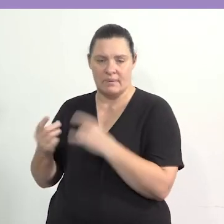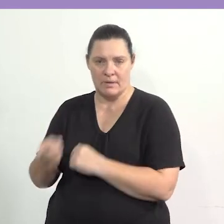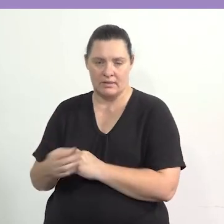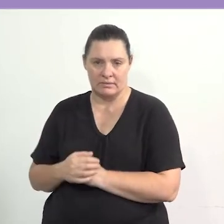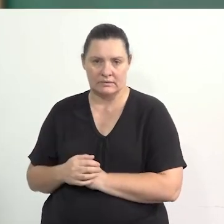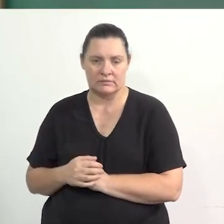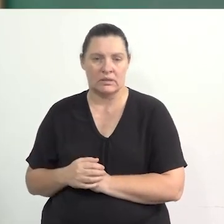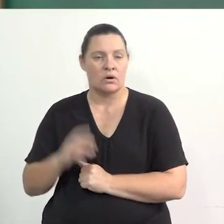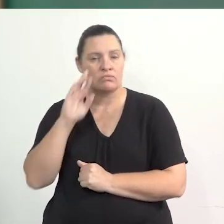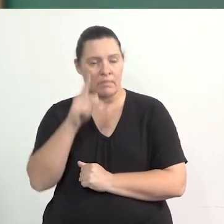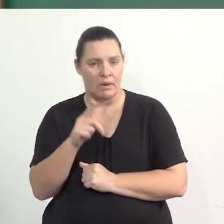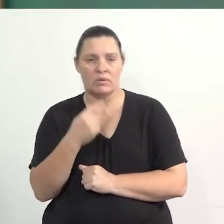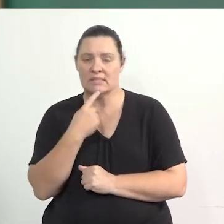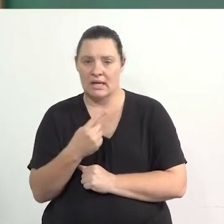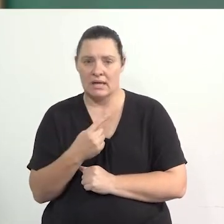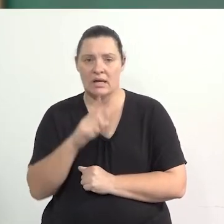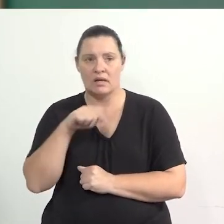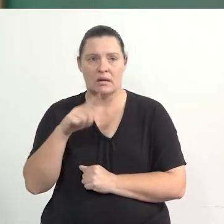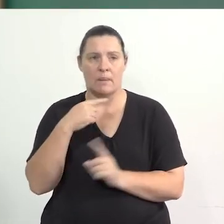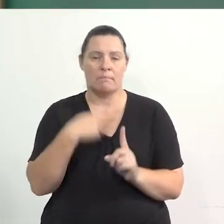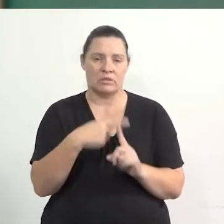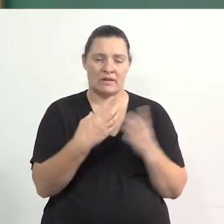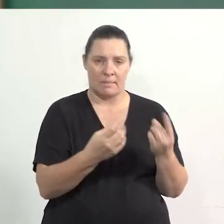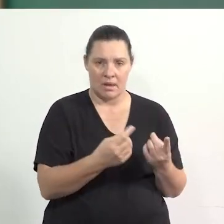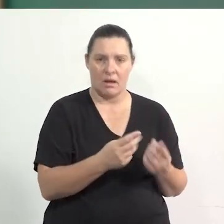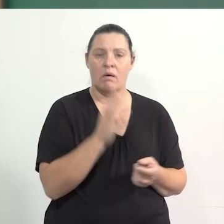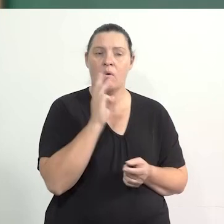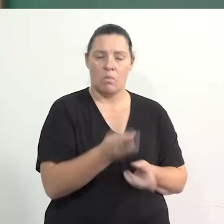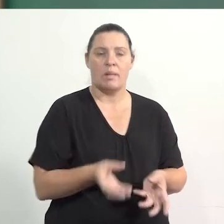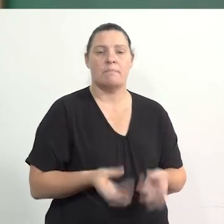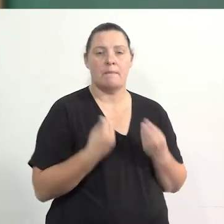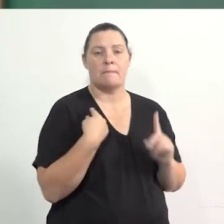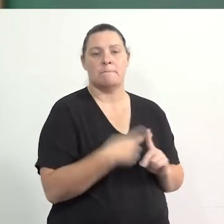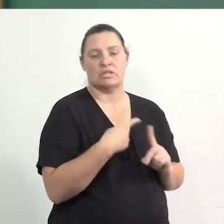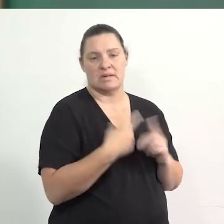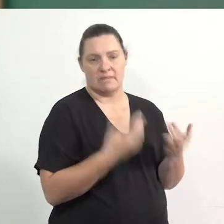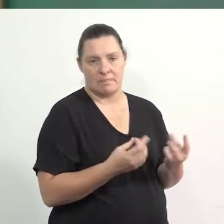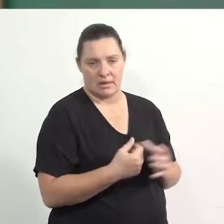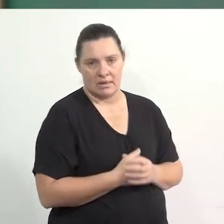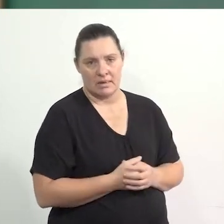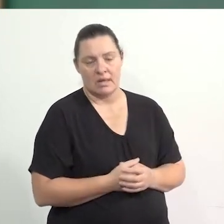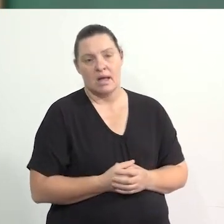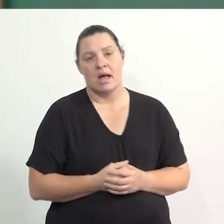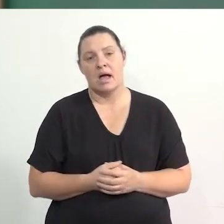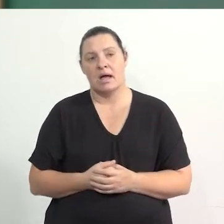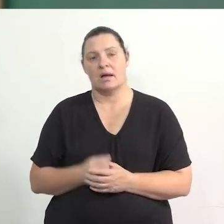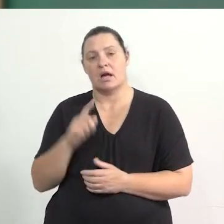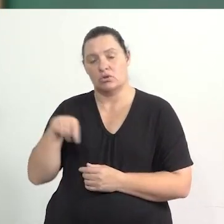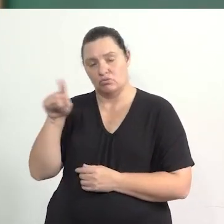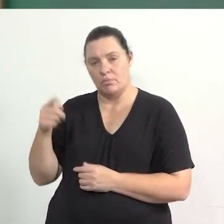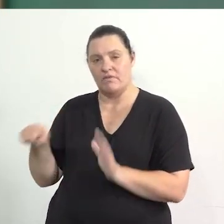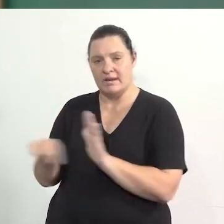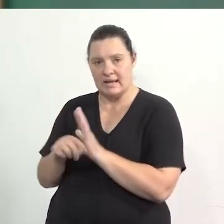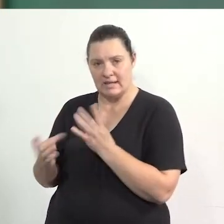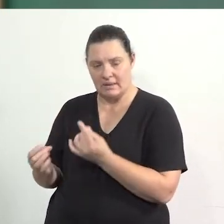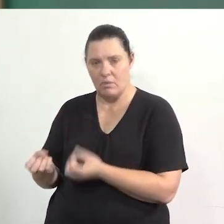negative number. Remember, we said that the cube root of a positive number will give us a positive number, and a cube root